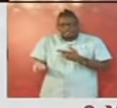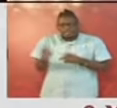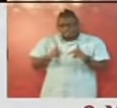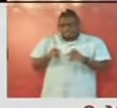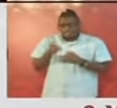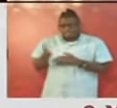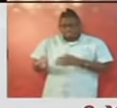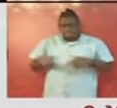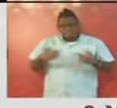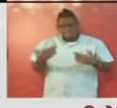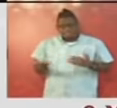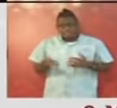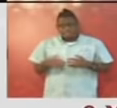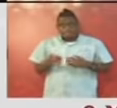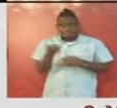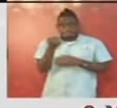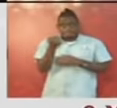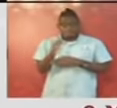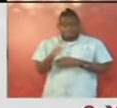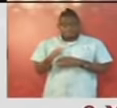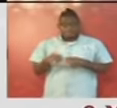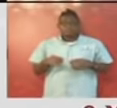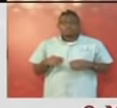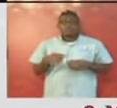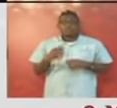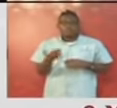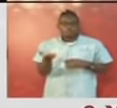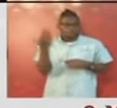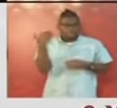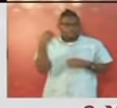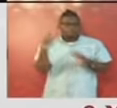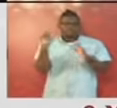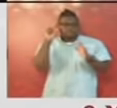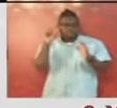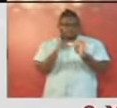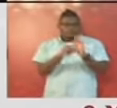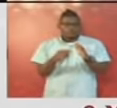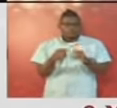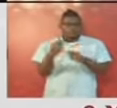difference, 15.7. If we could go back to the slide, please.